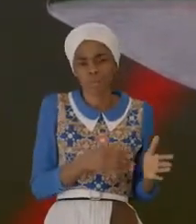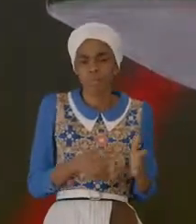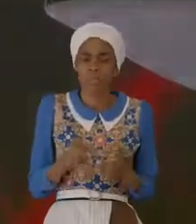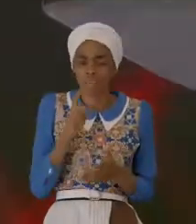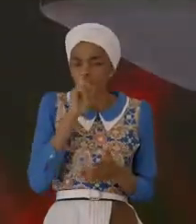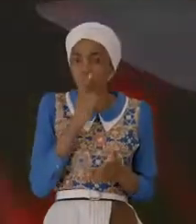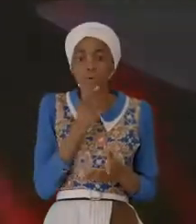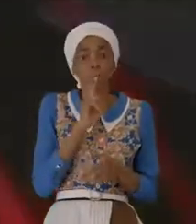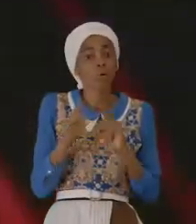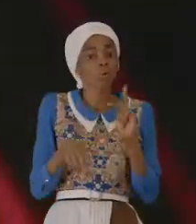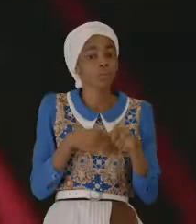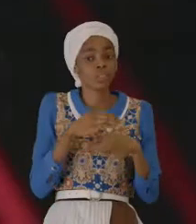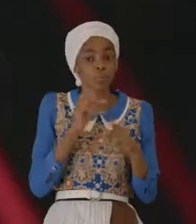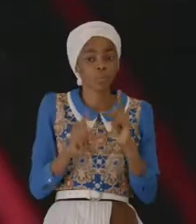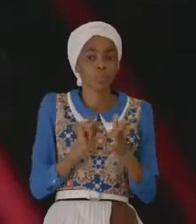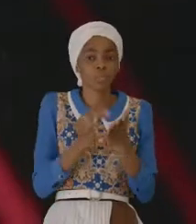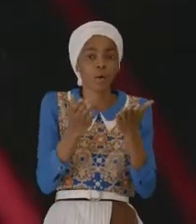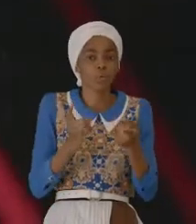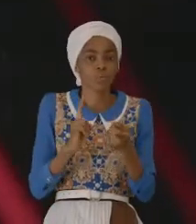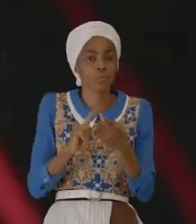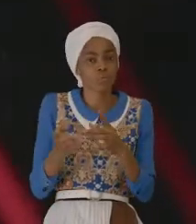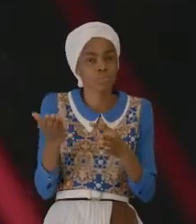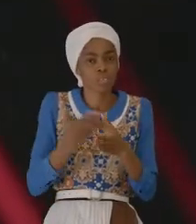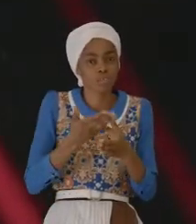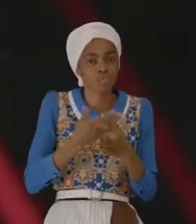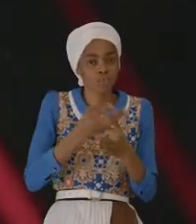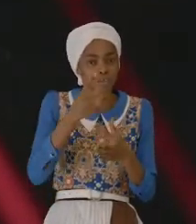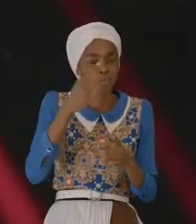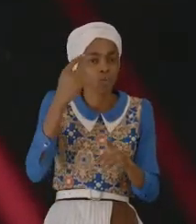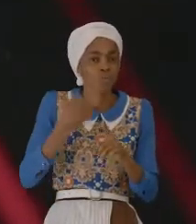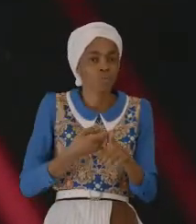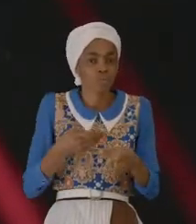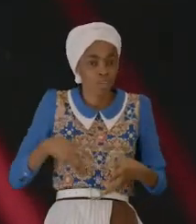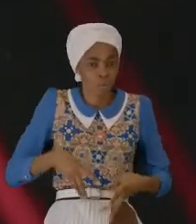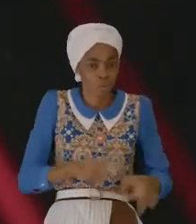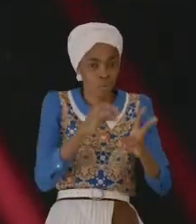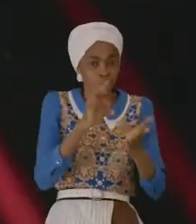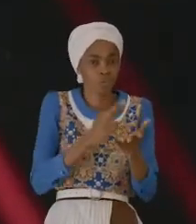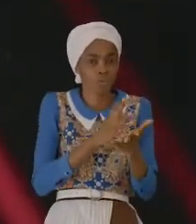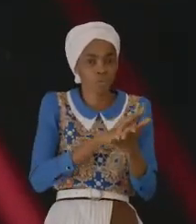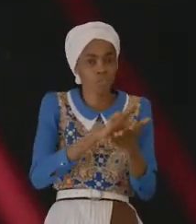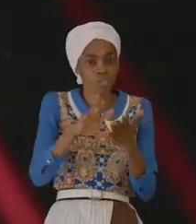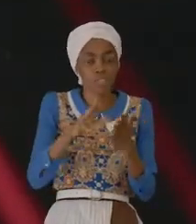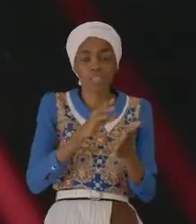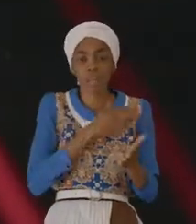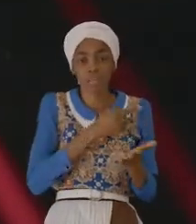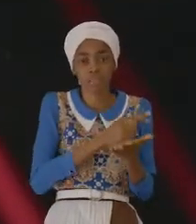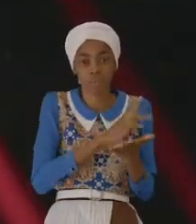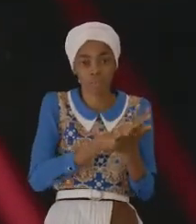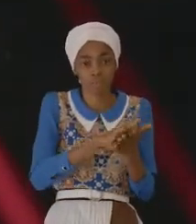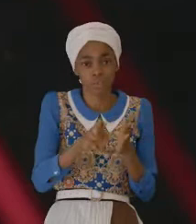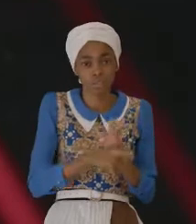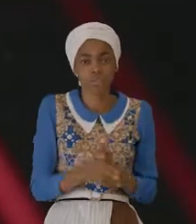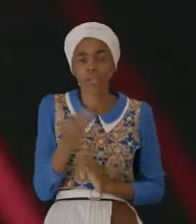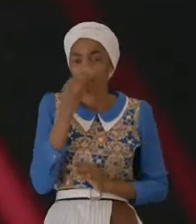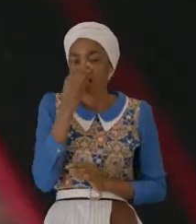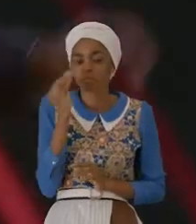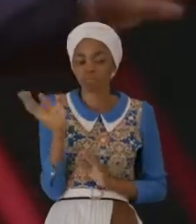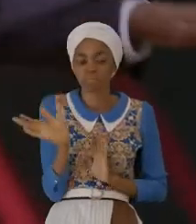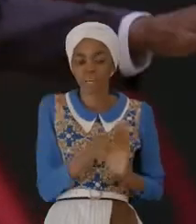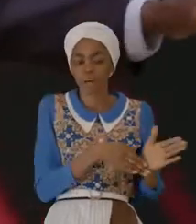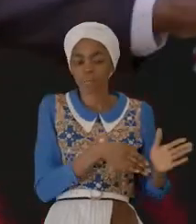from the path of Holiness and the path of righteousness abandon